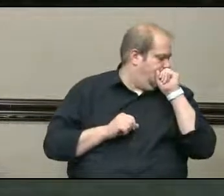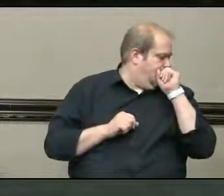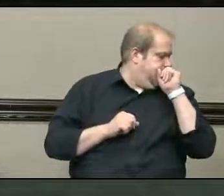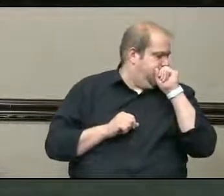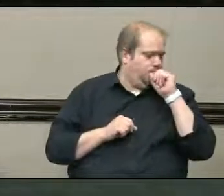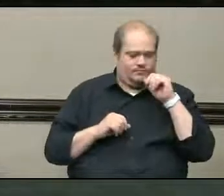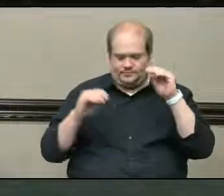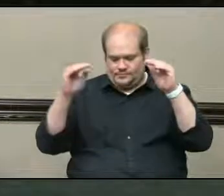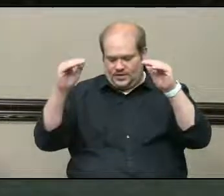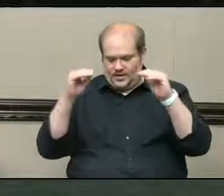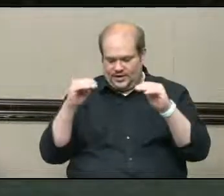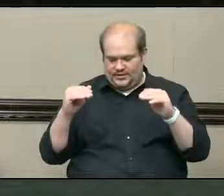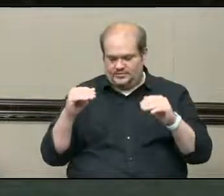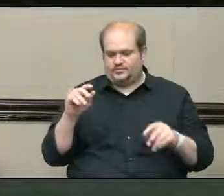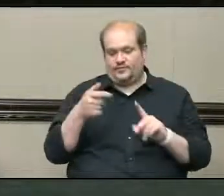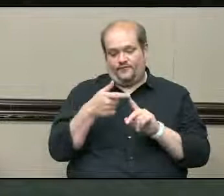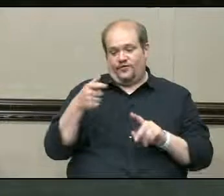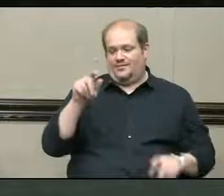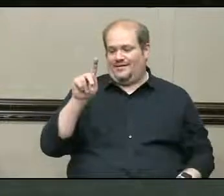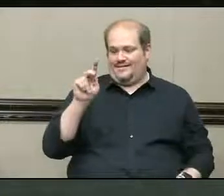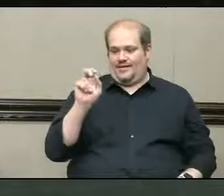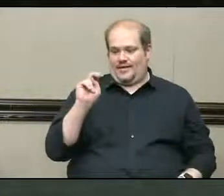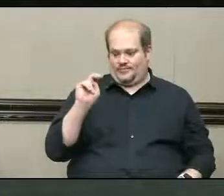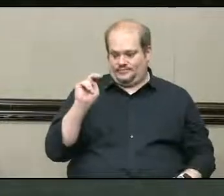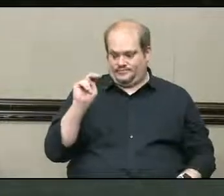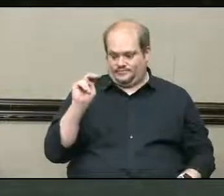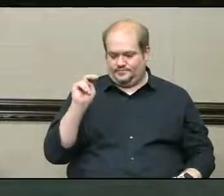The next one I have is just from Ken,